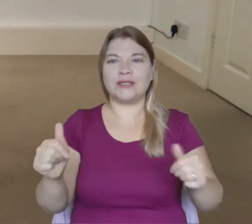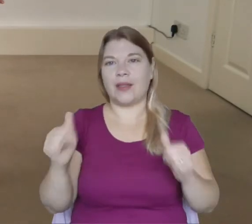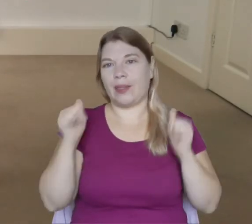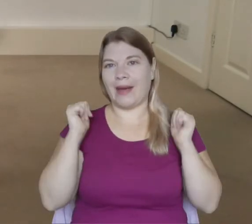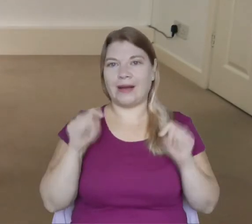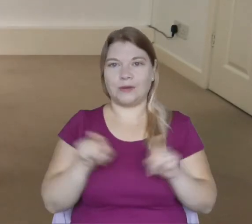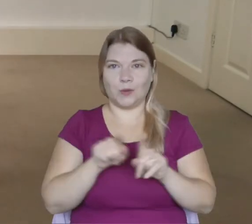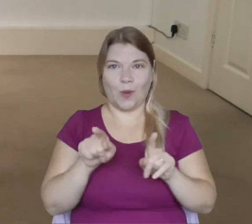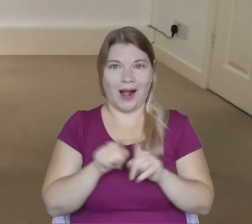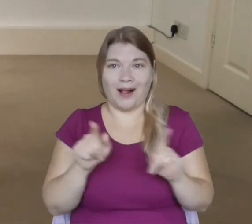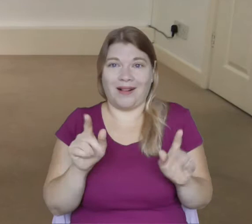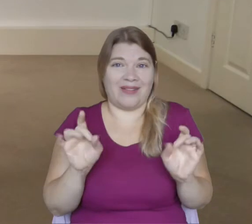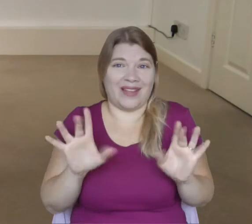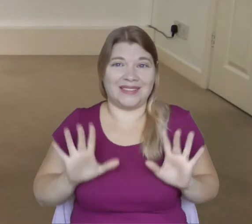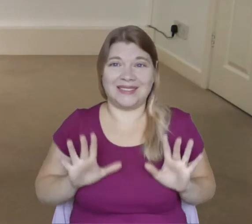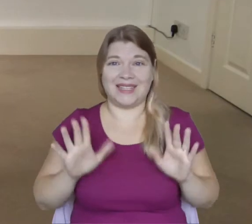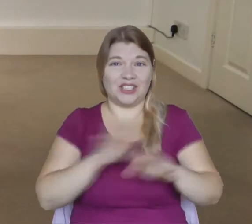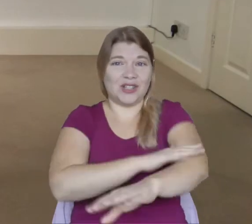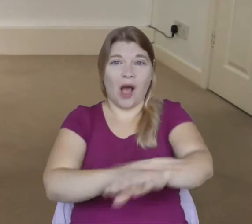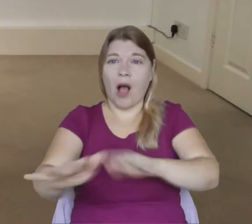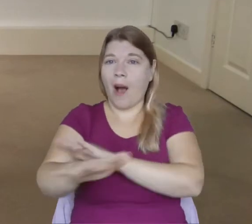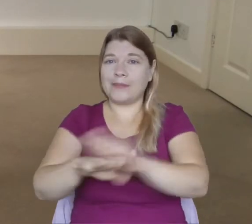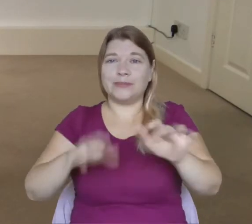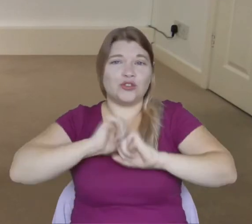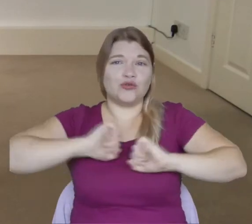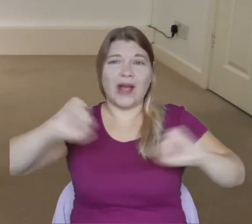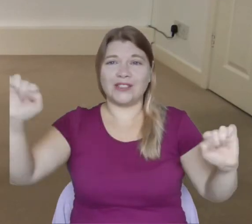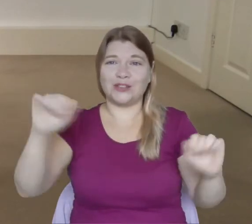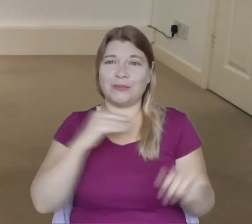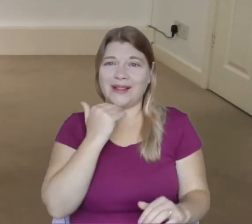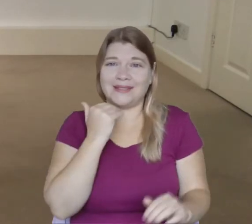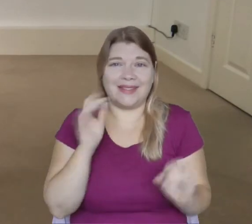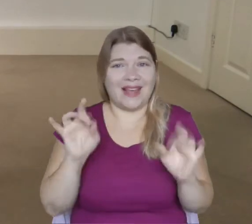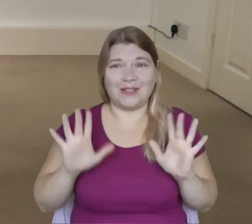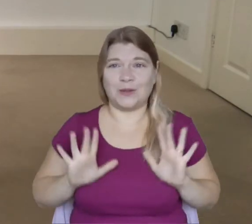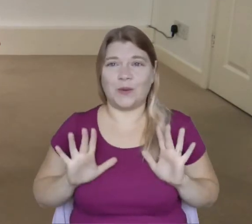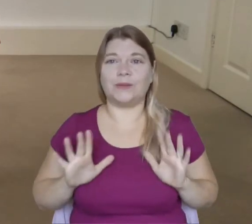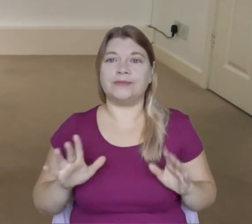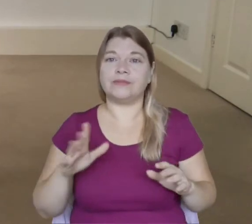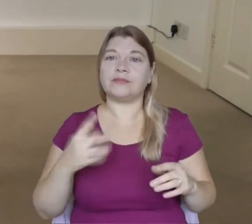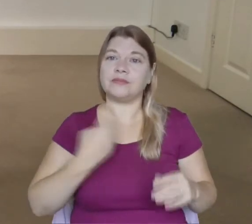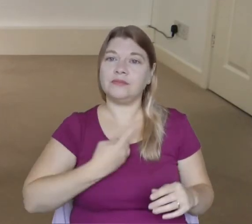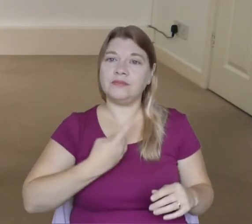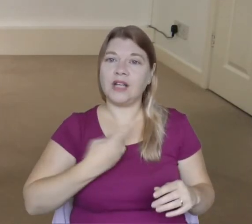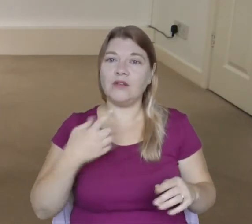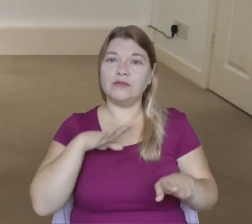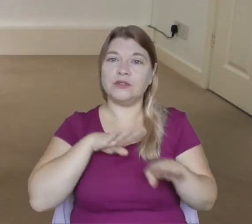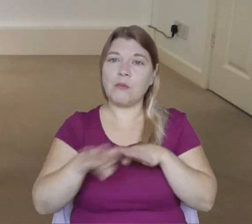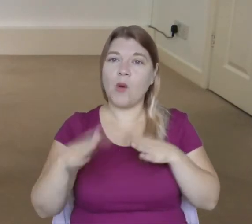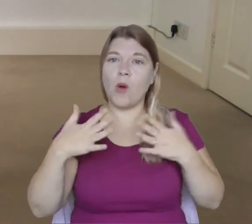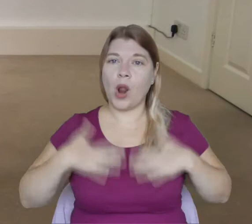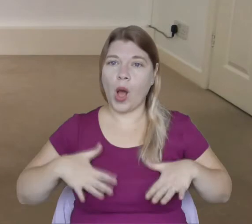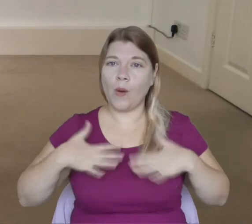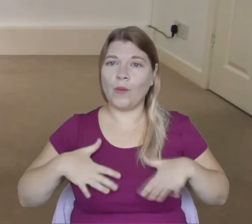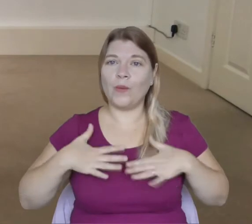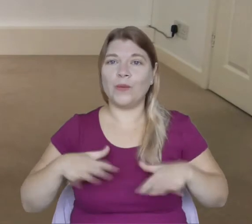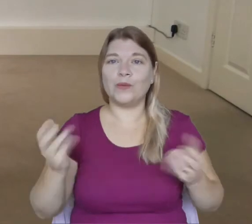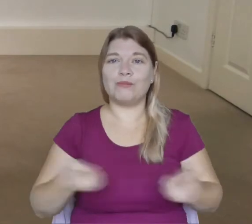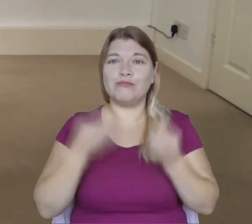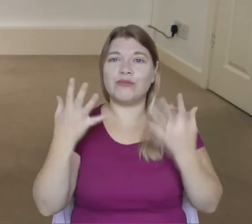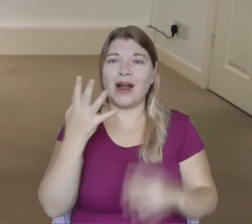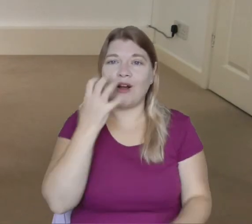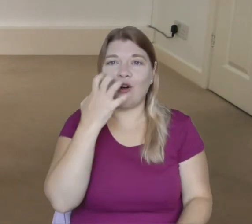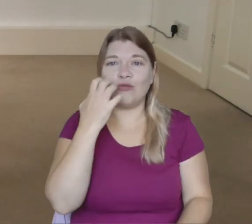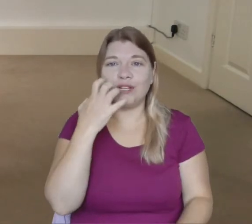that much space of your arms distance, that should be fine. I'm wearing sports clothes. I'm wearing a bright orange vest top